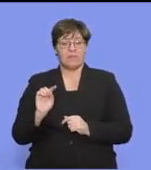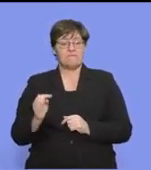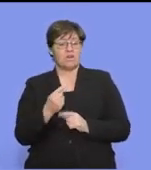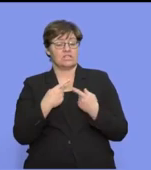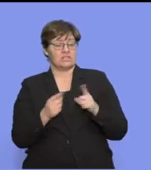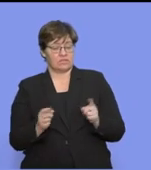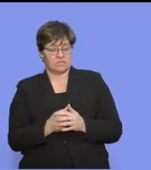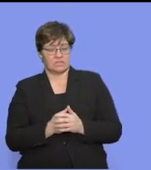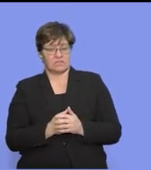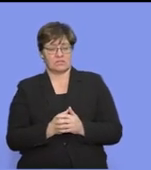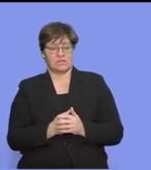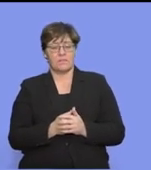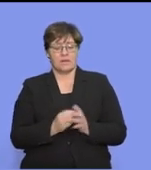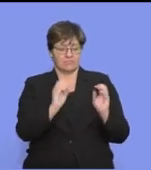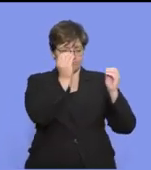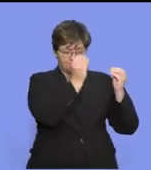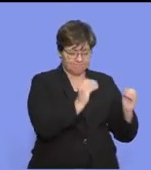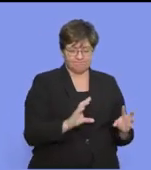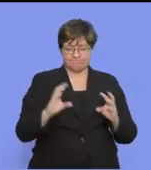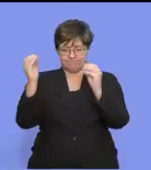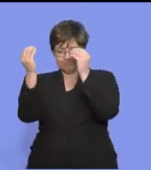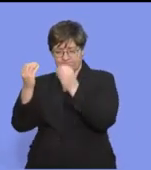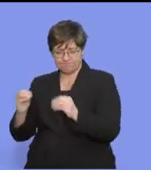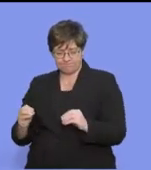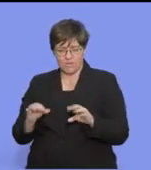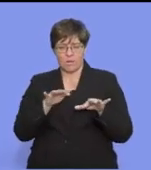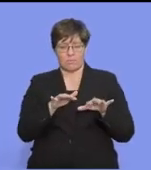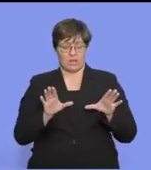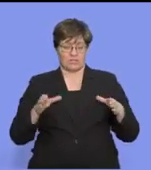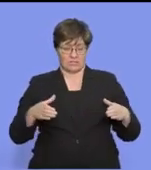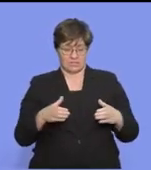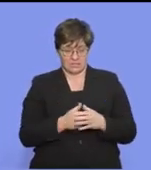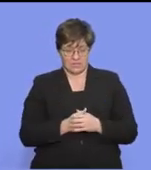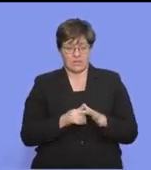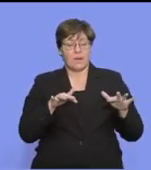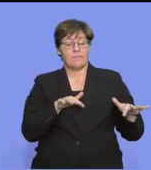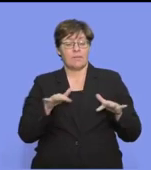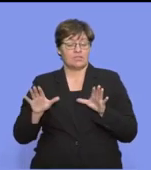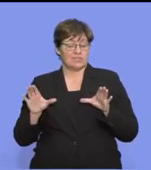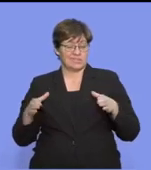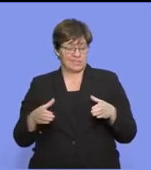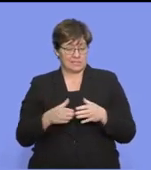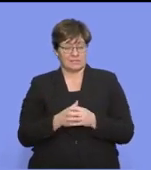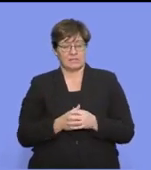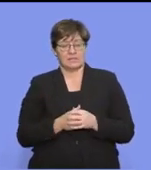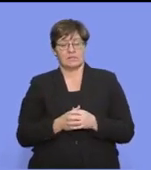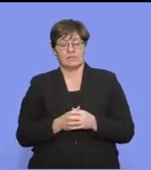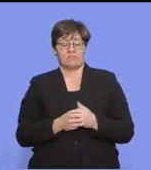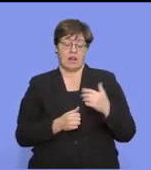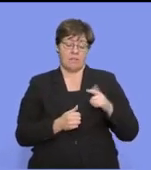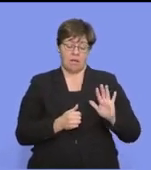know the difference. So the first difference we're going to have a look at is the makeup of a population. And